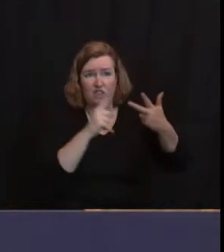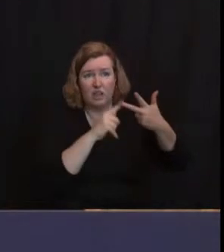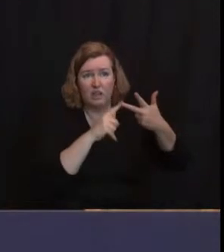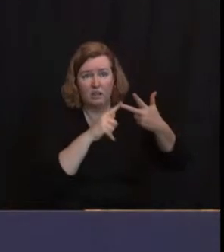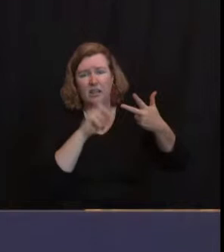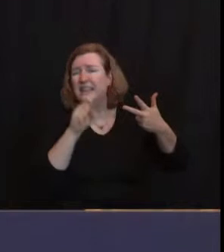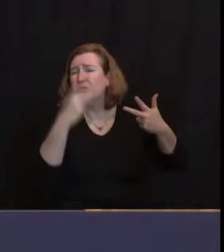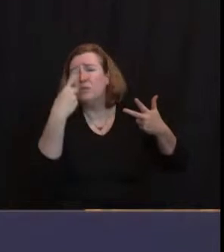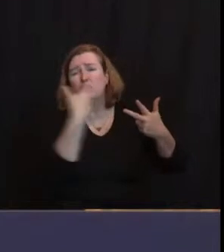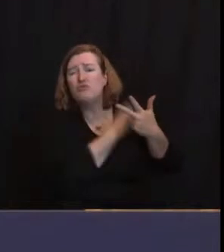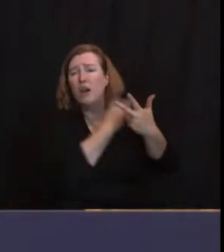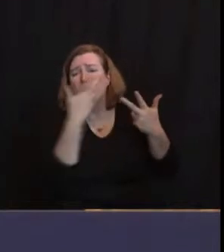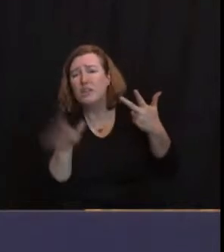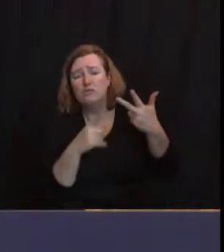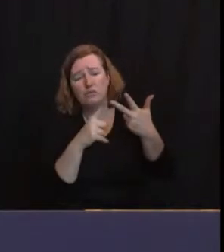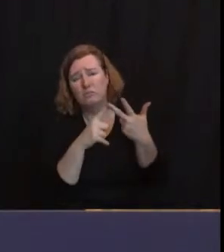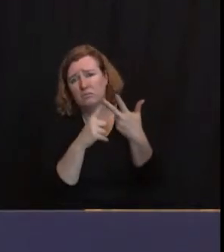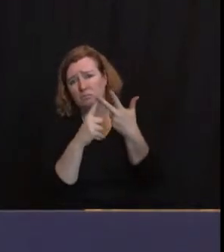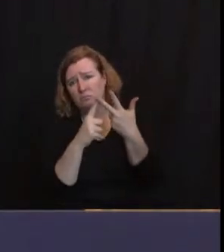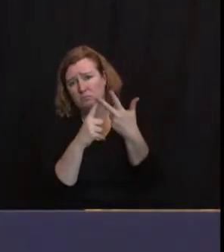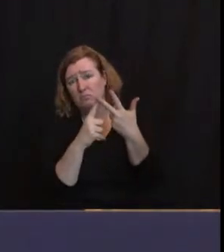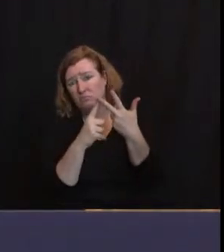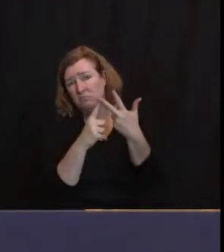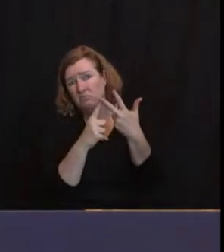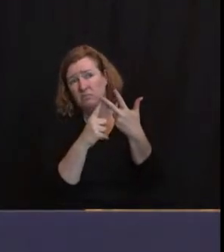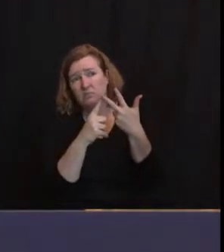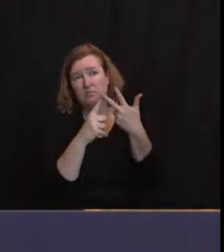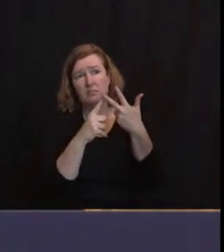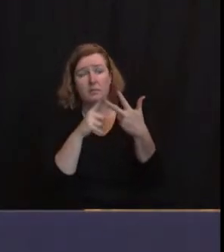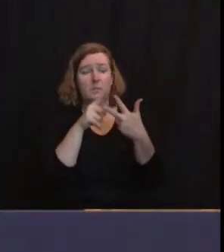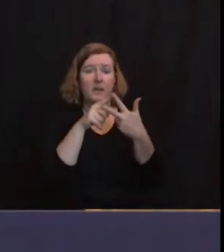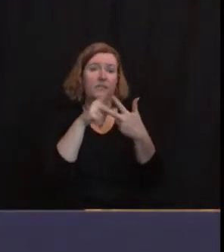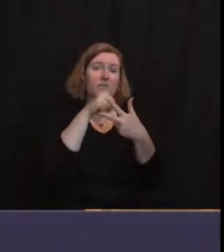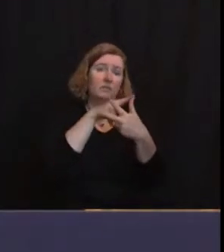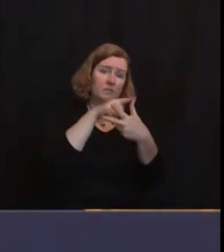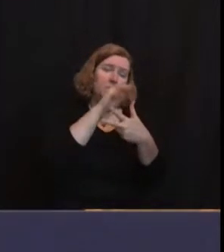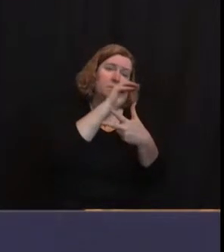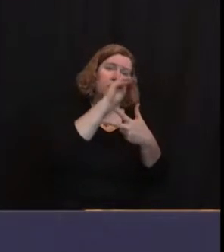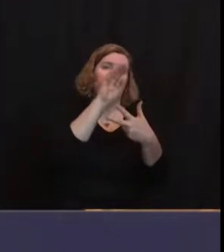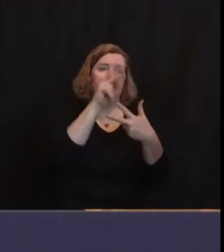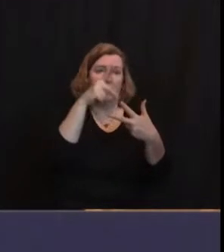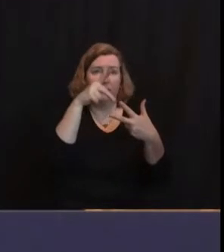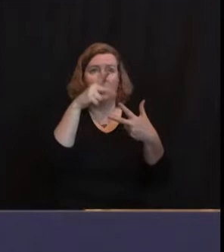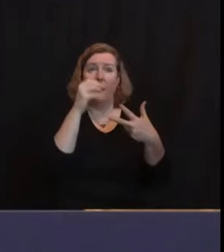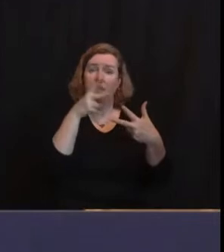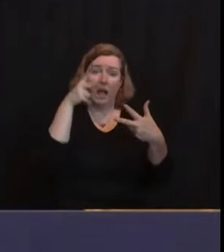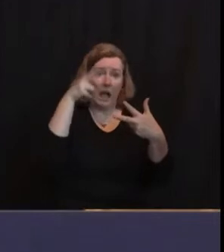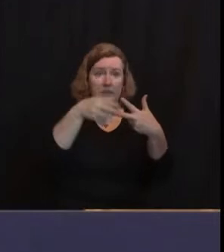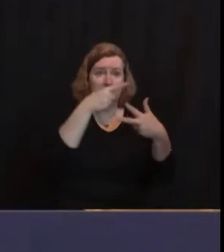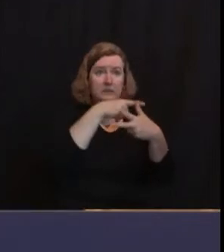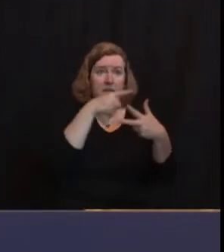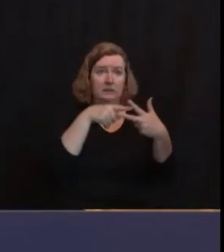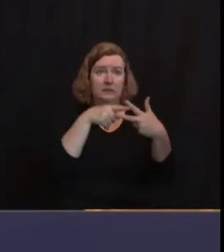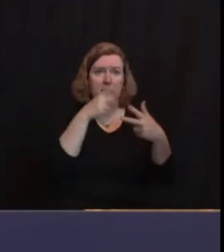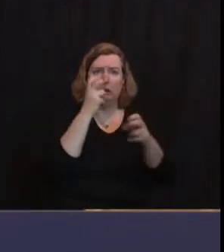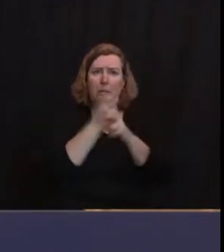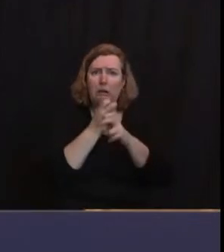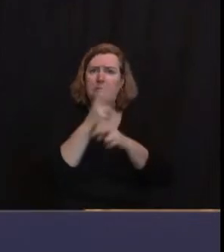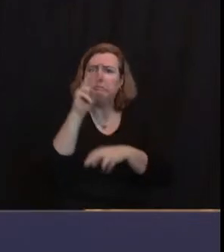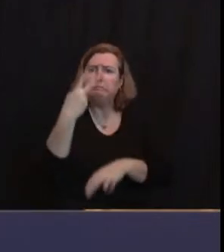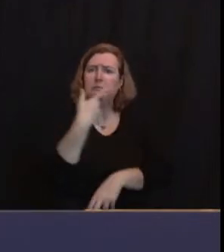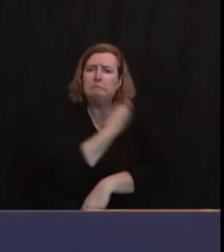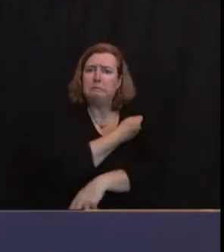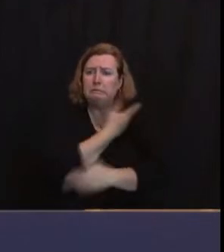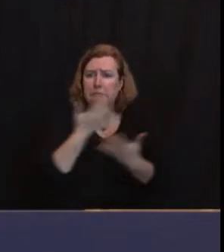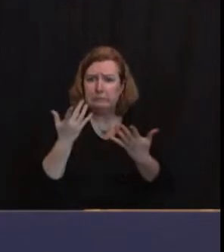about whether or not you've got the second appointment stockpile, which we have been able to do consistently for Moderna and Pfizer. Real quick